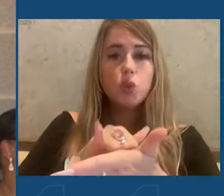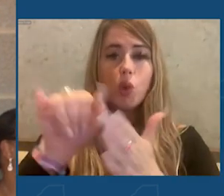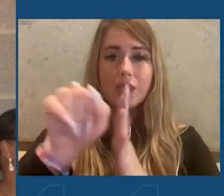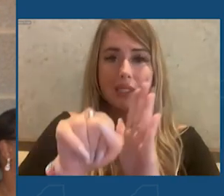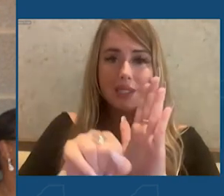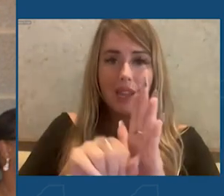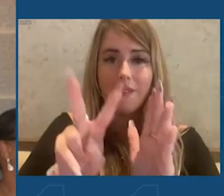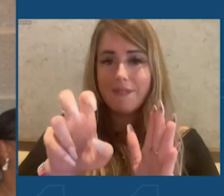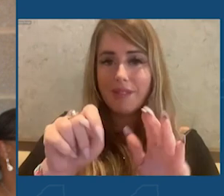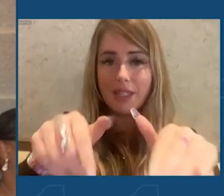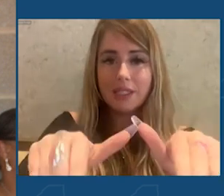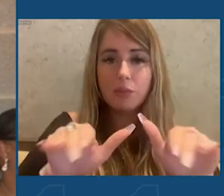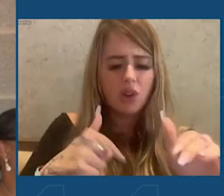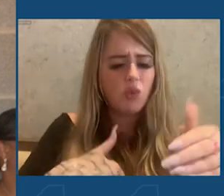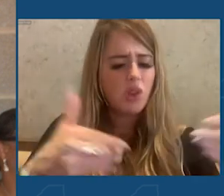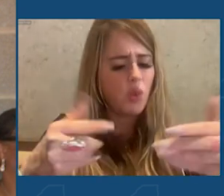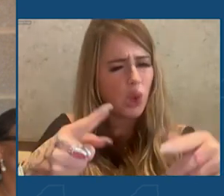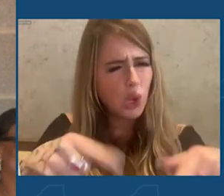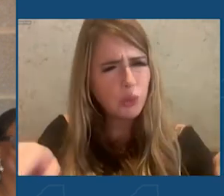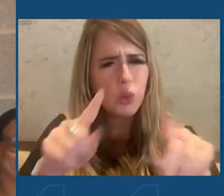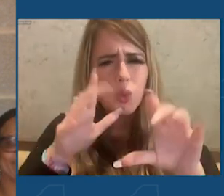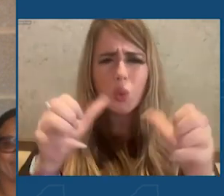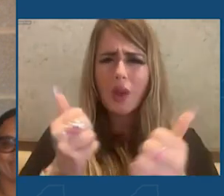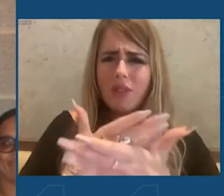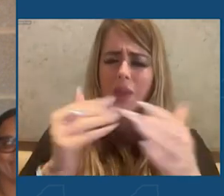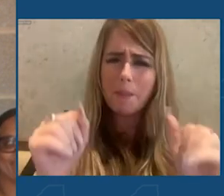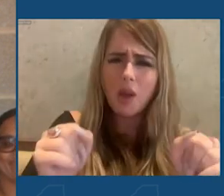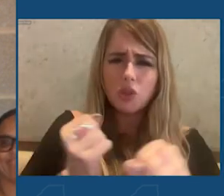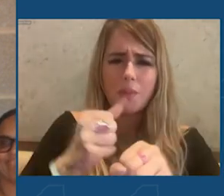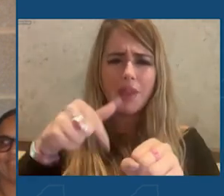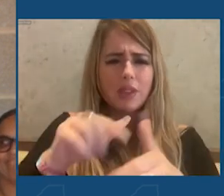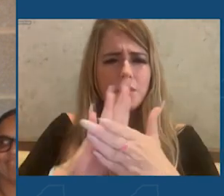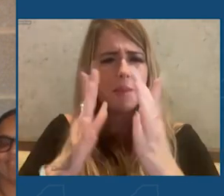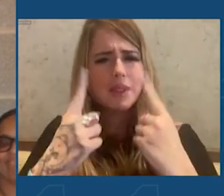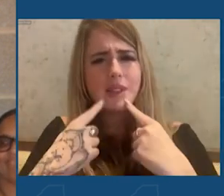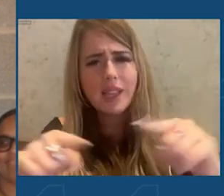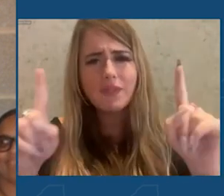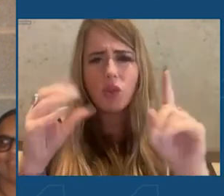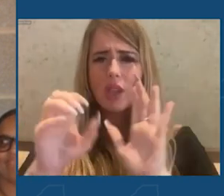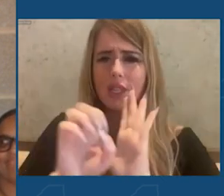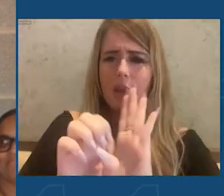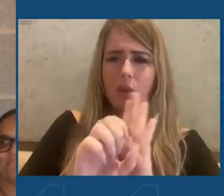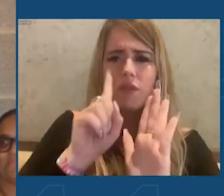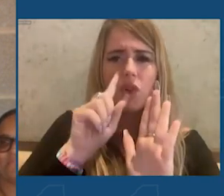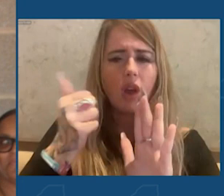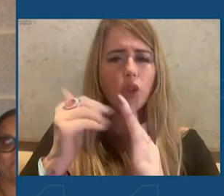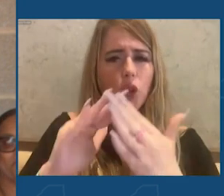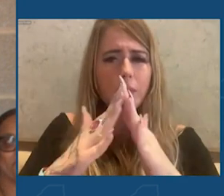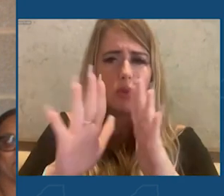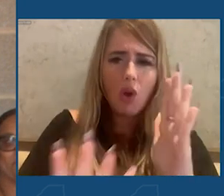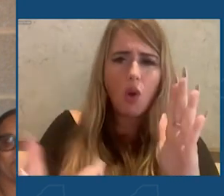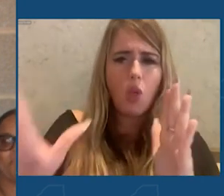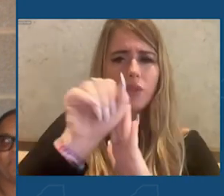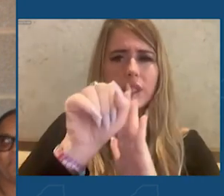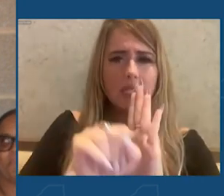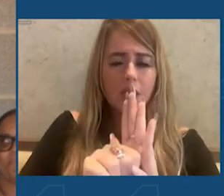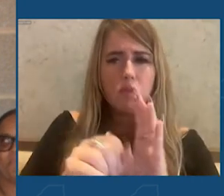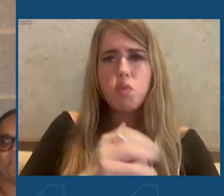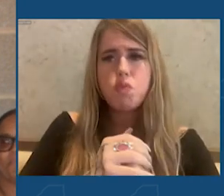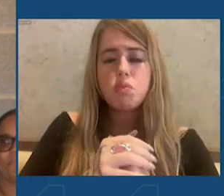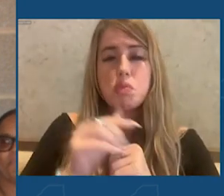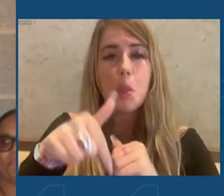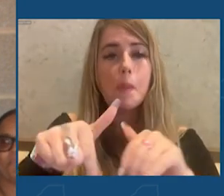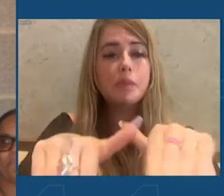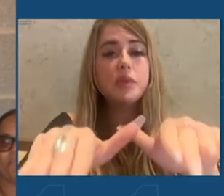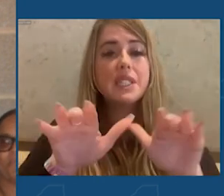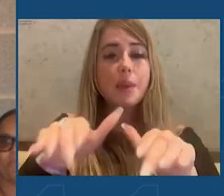welcomes you and will do everything possible to make this a success, an example for other communities throughout the state. This cemetery